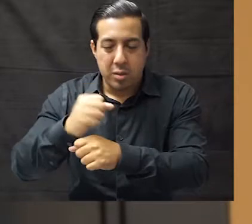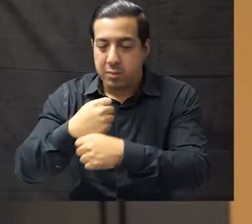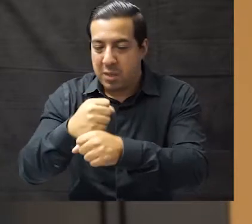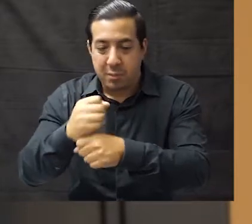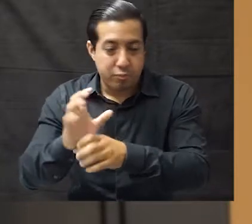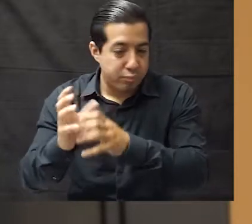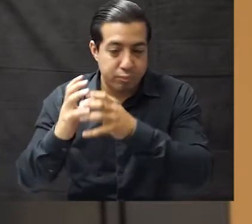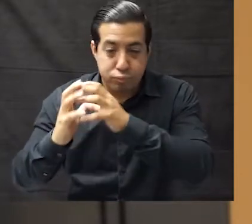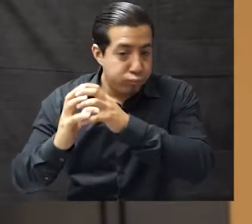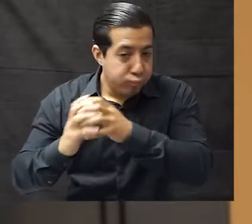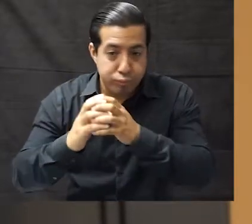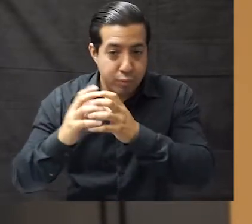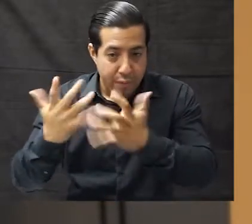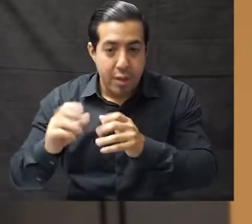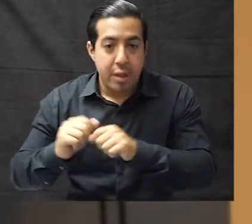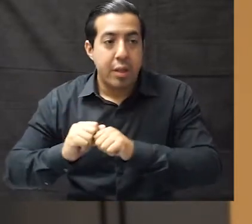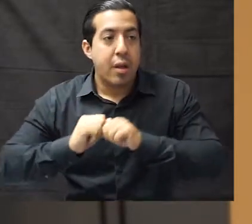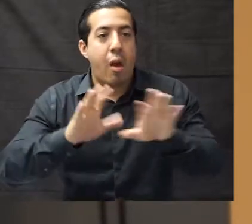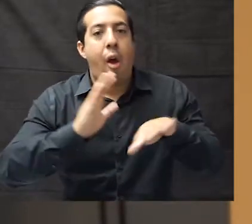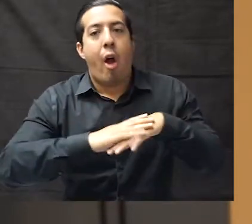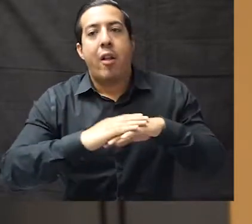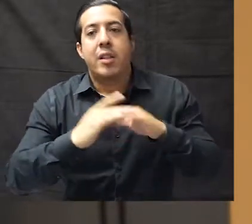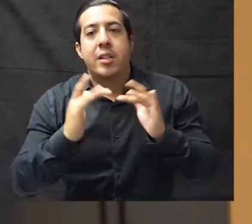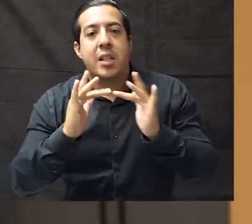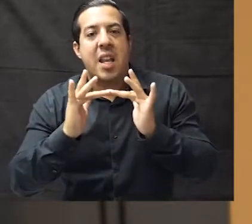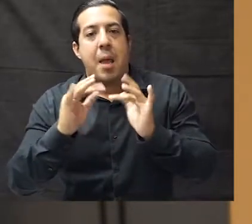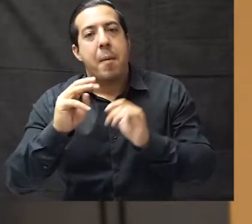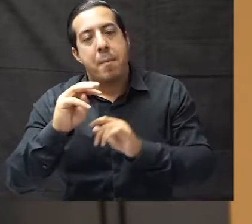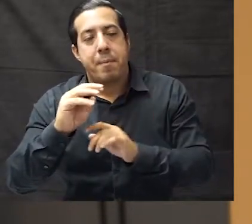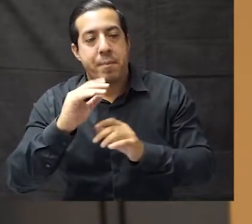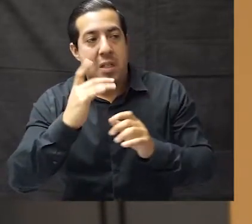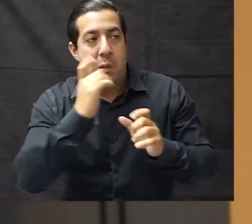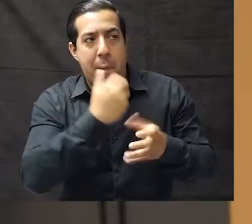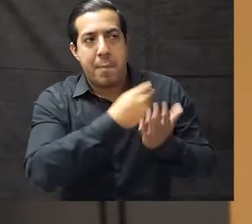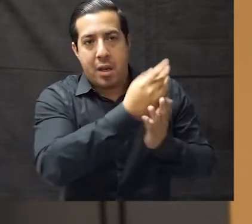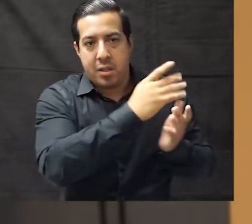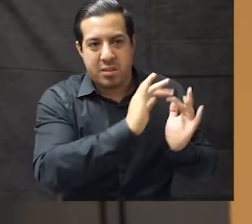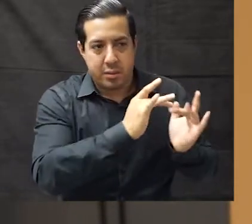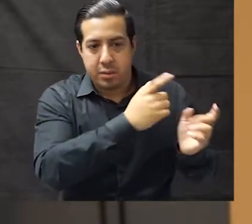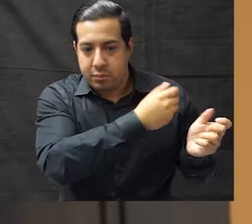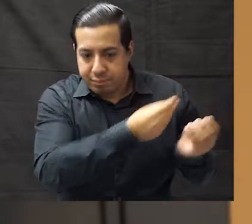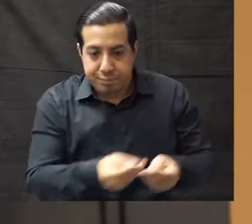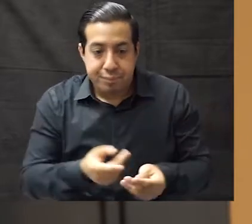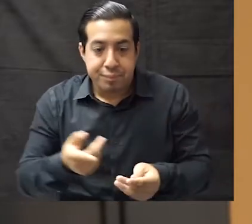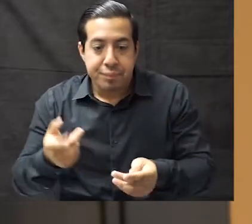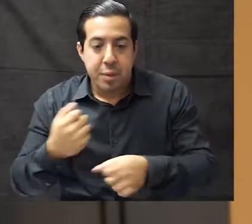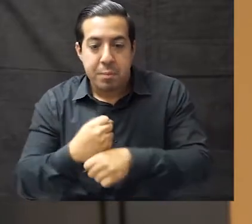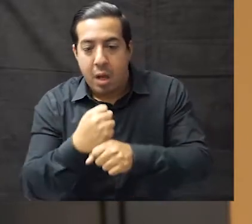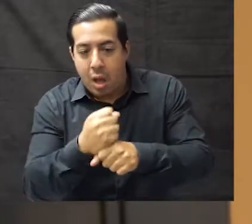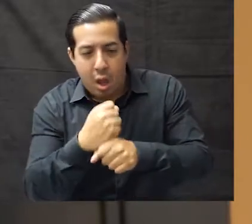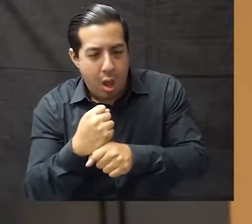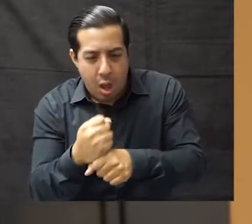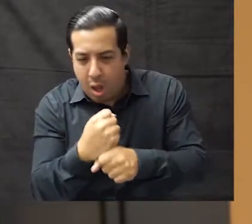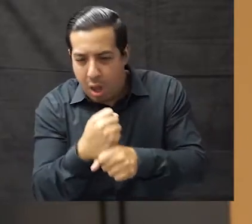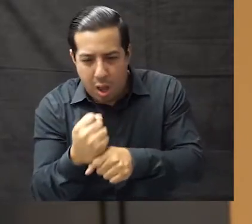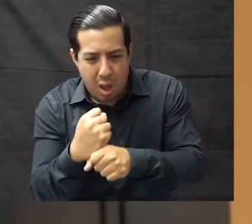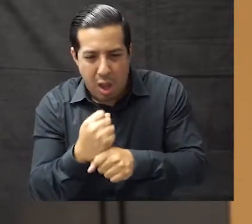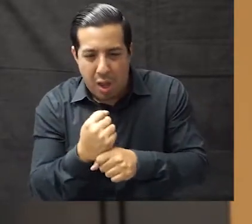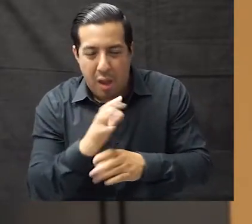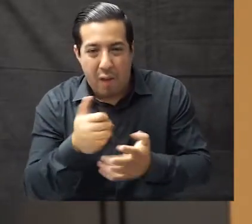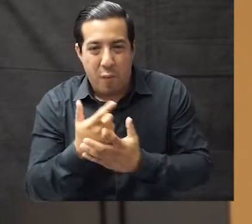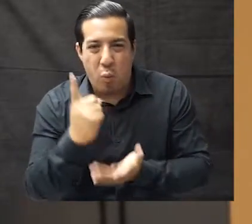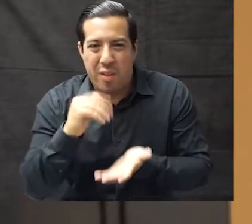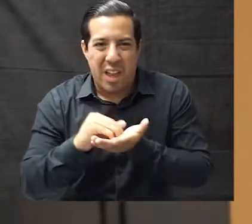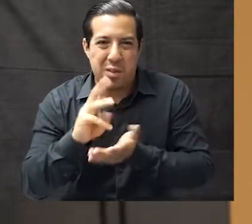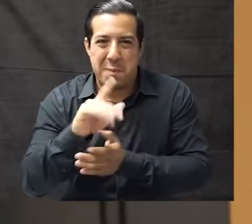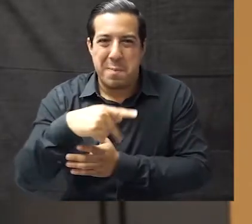Probably of those 10,000 pills he made 4,000 that are completely lethal and 6,000 that have nothing in them. It's all about the